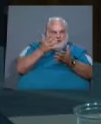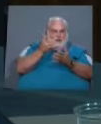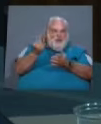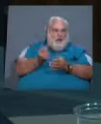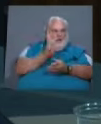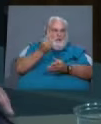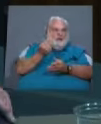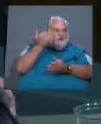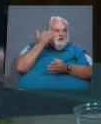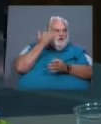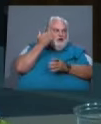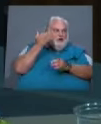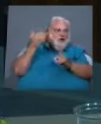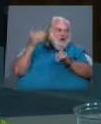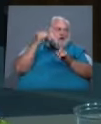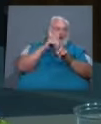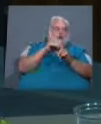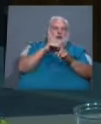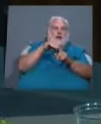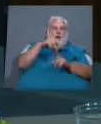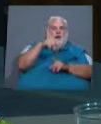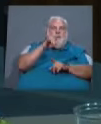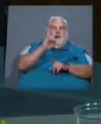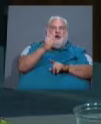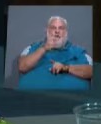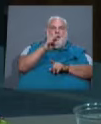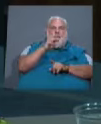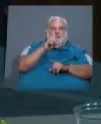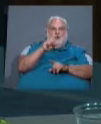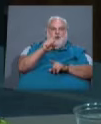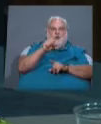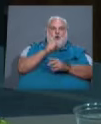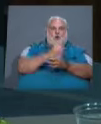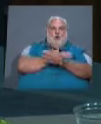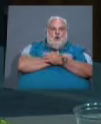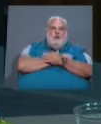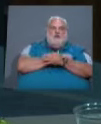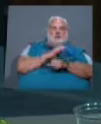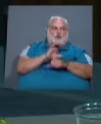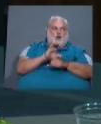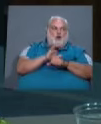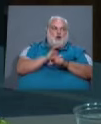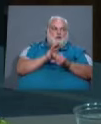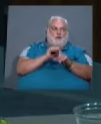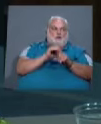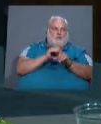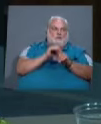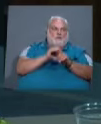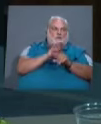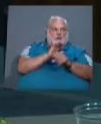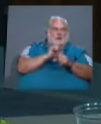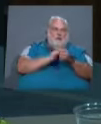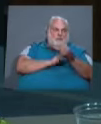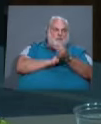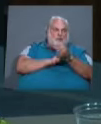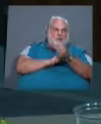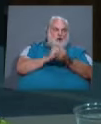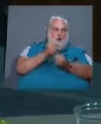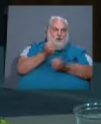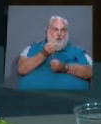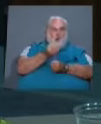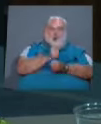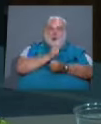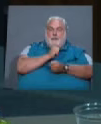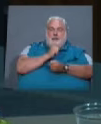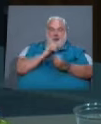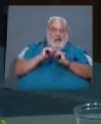always known to go to Pilgrim's Rest Church to campaign for the Granite Mountain Neighborhood Association support. So they have been... Whoever